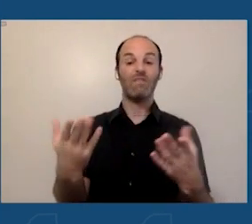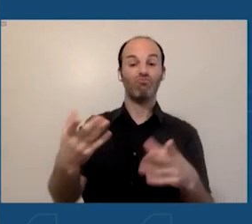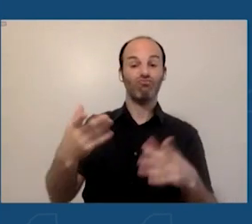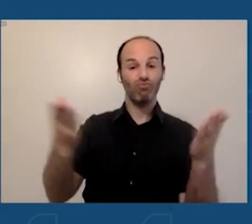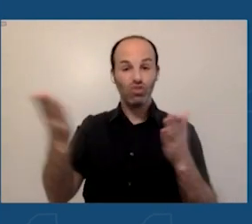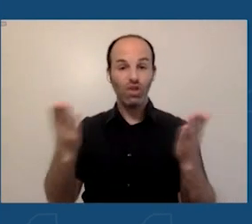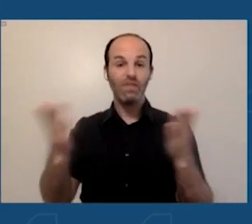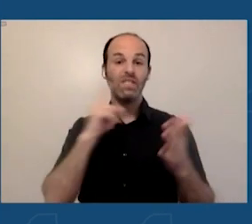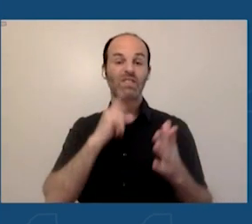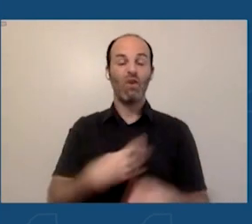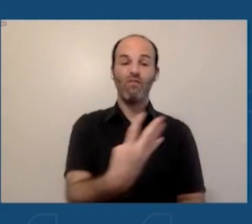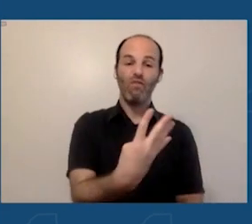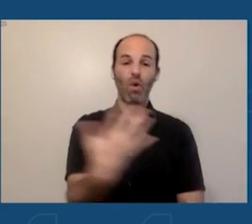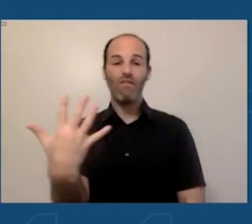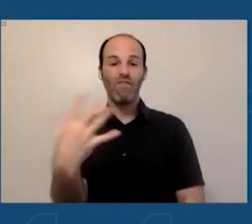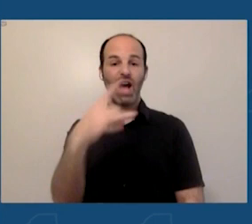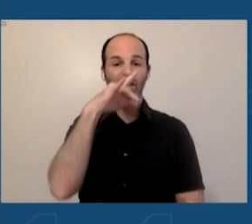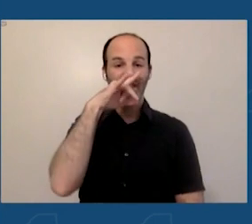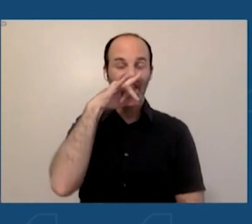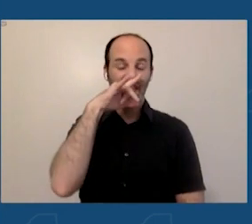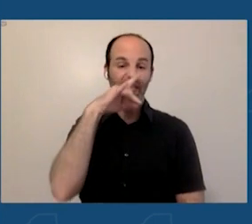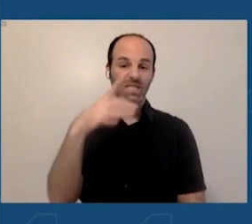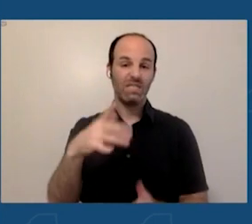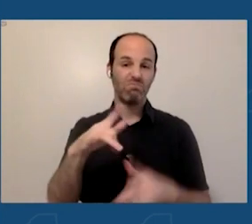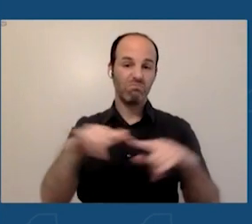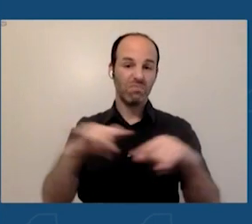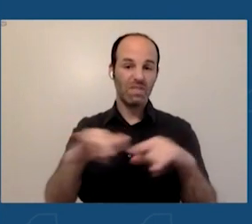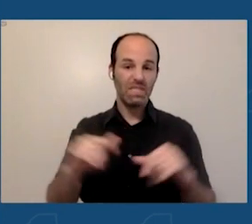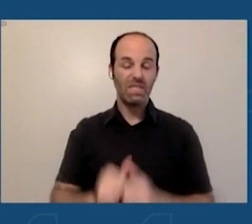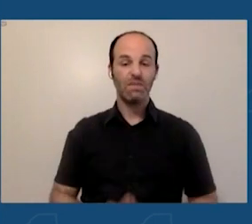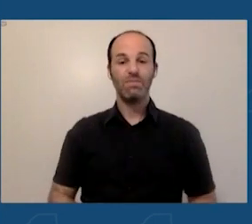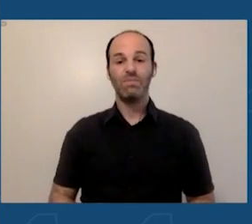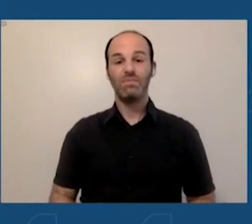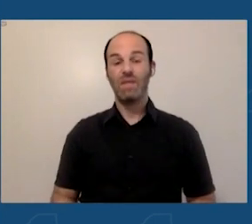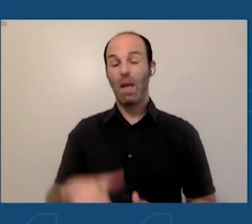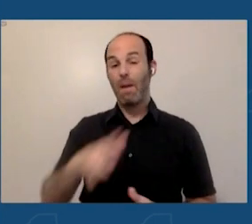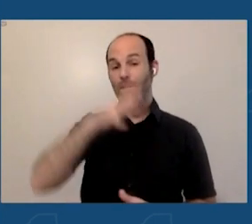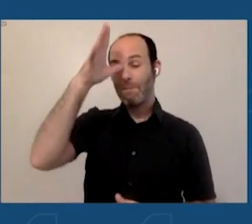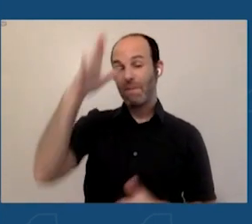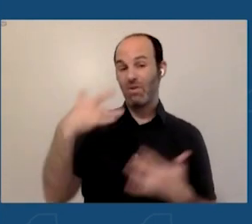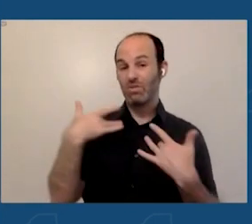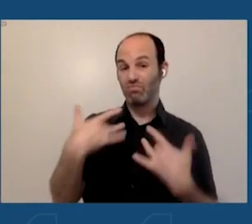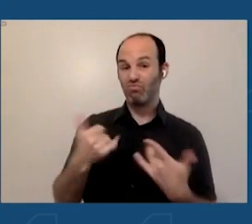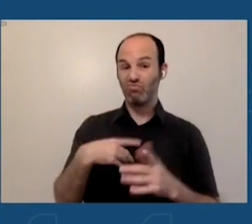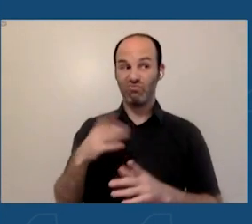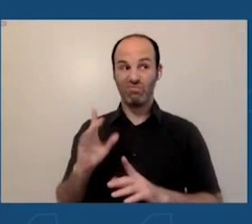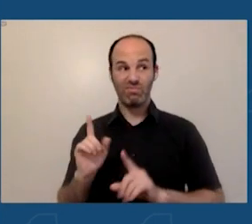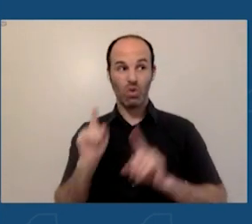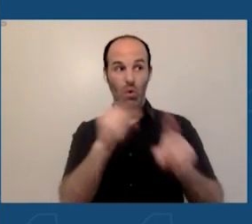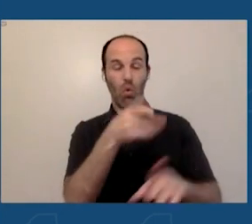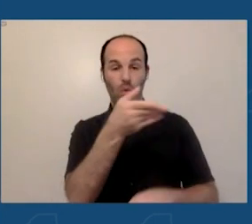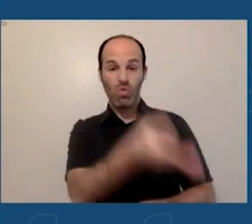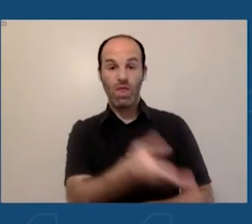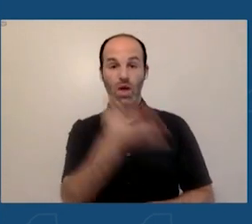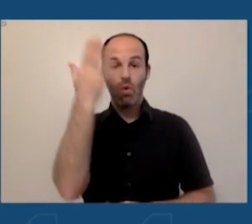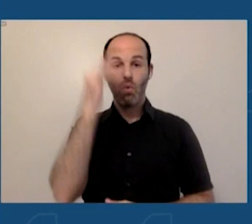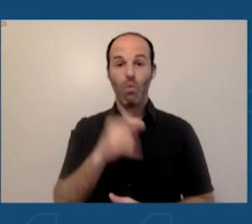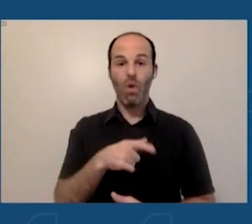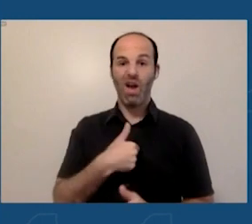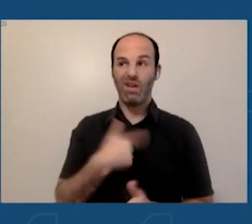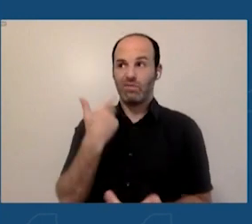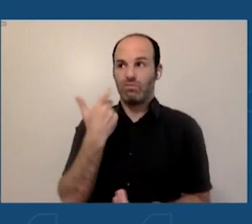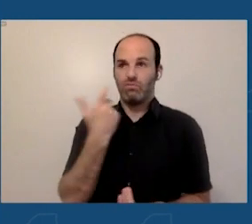time. And parents often opt to take their children there because they could be just right